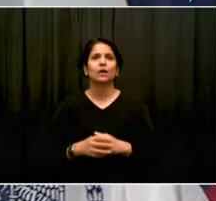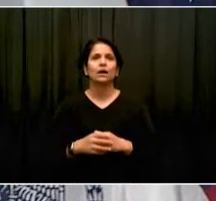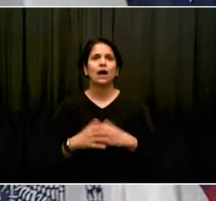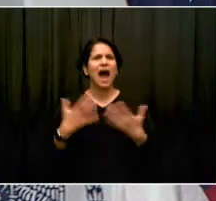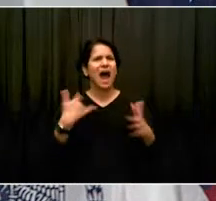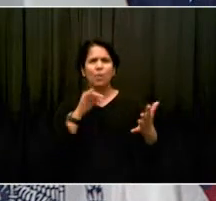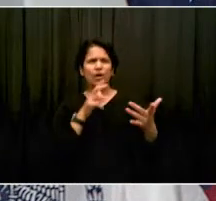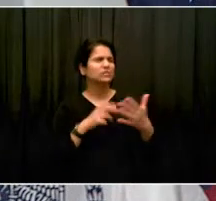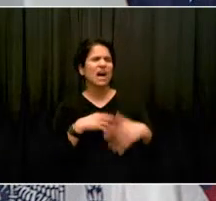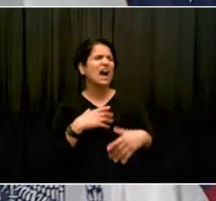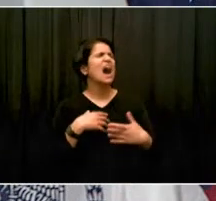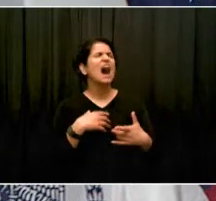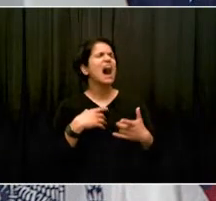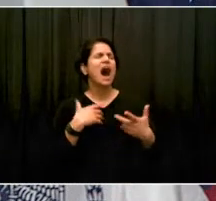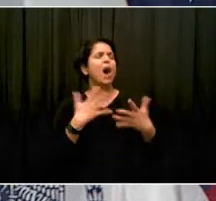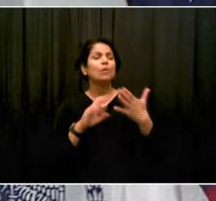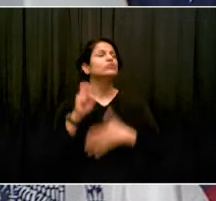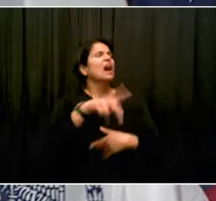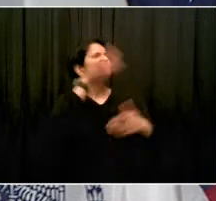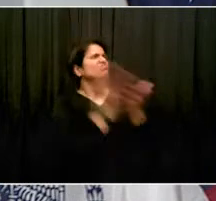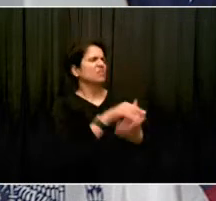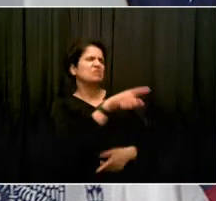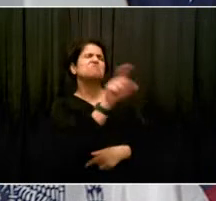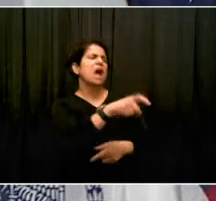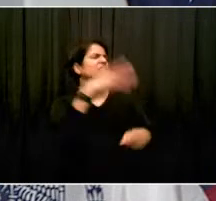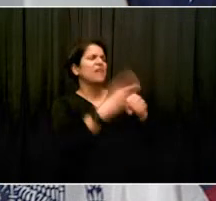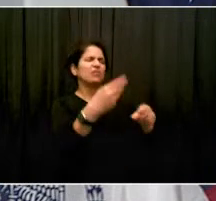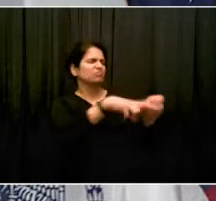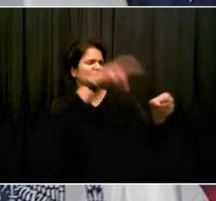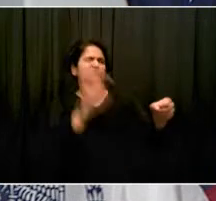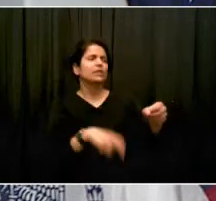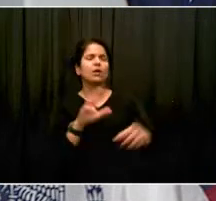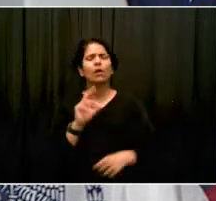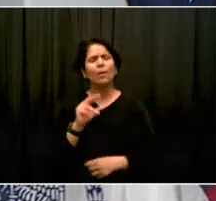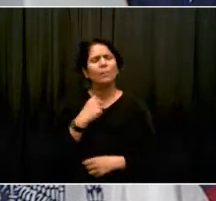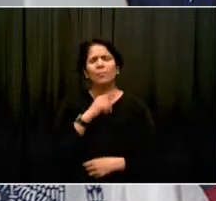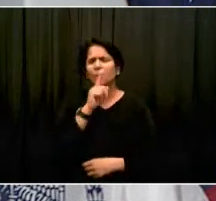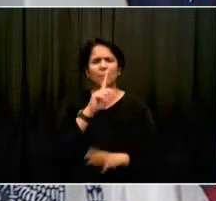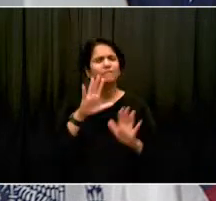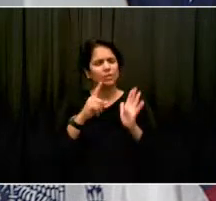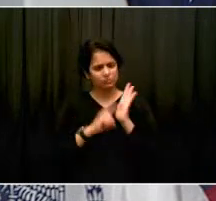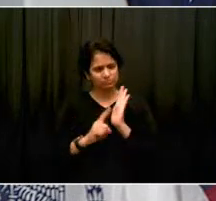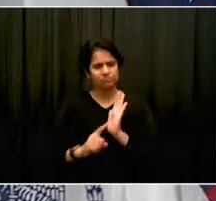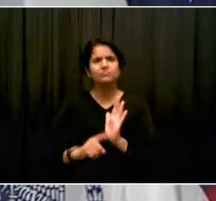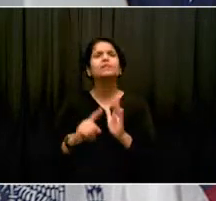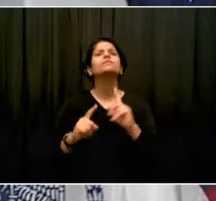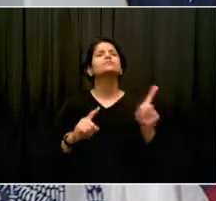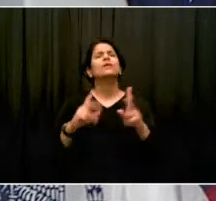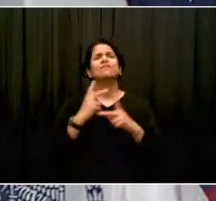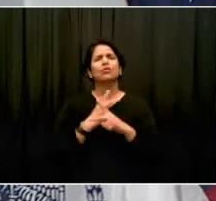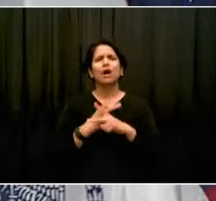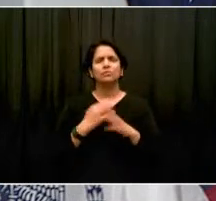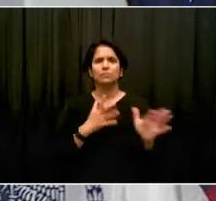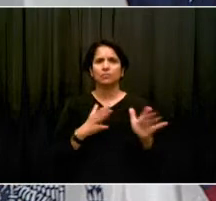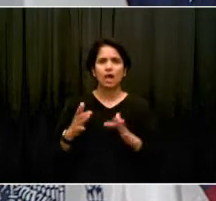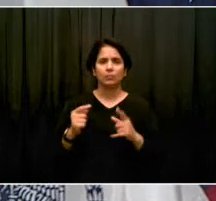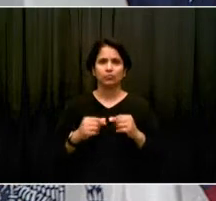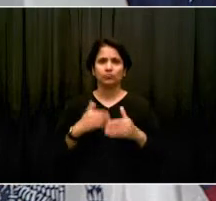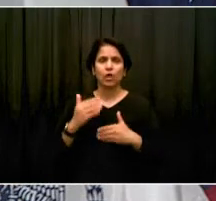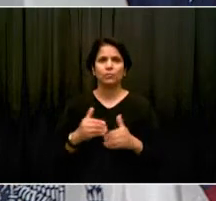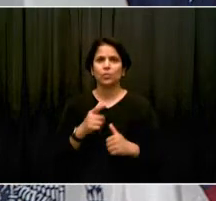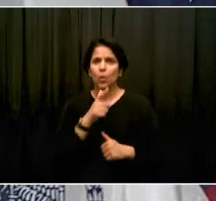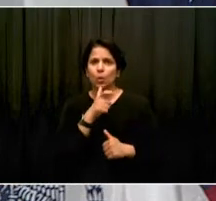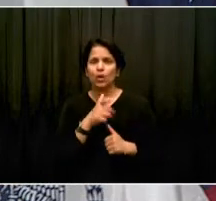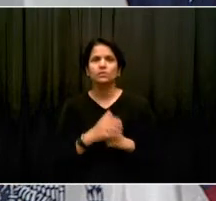investigated. There's a real question as to what's the appropriate next step. Is it the State Attorney General? Is it Department of Investigation? Whatever